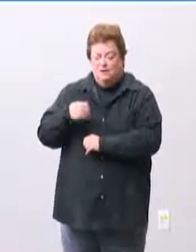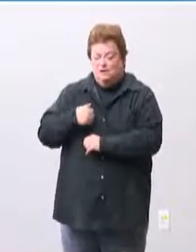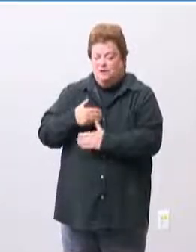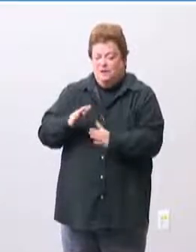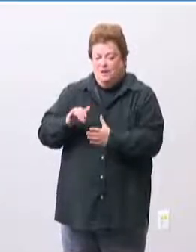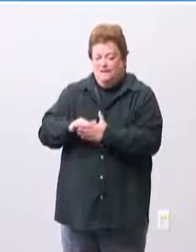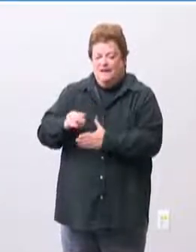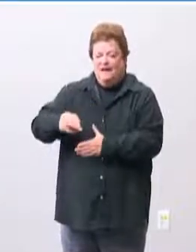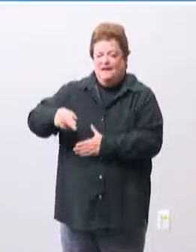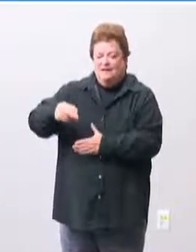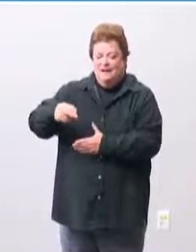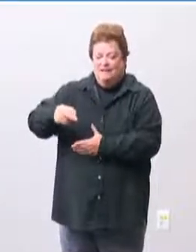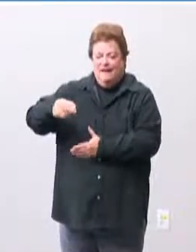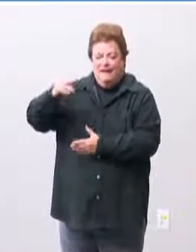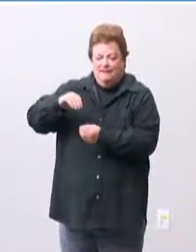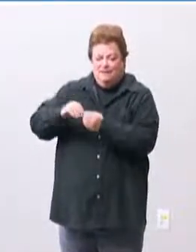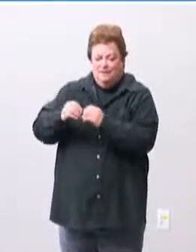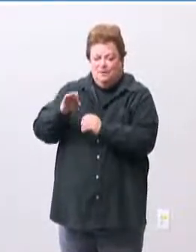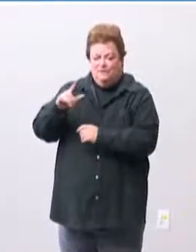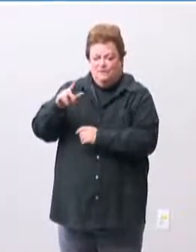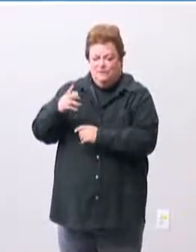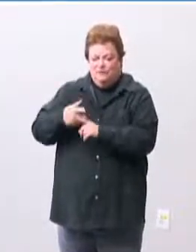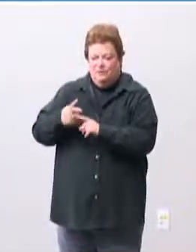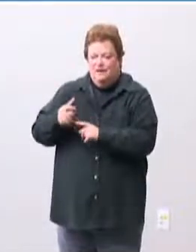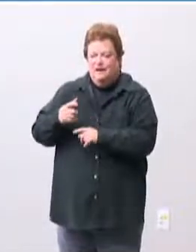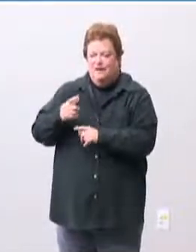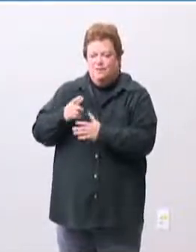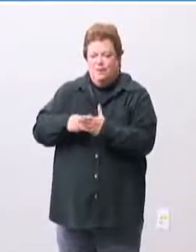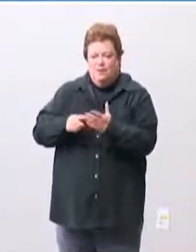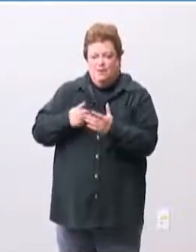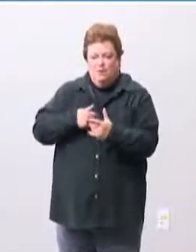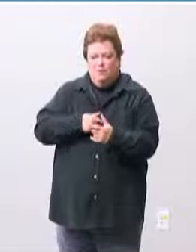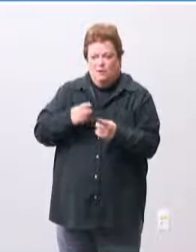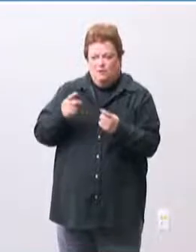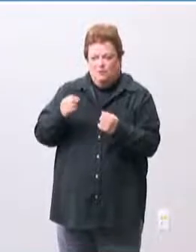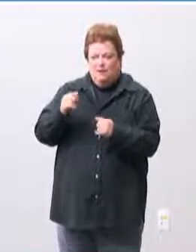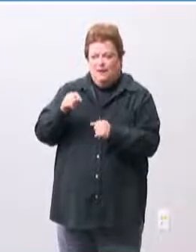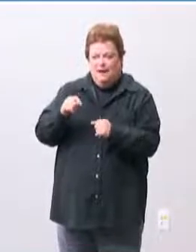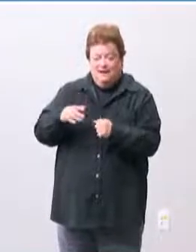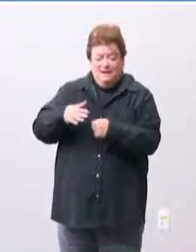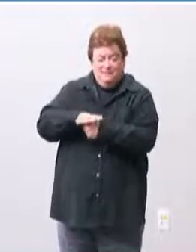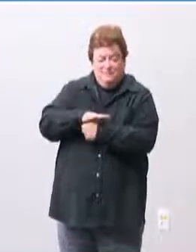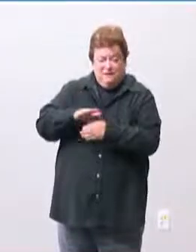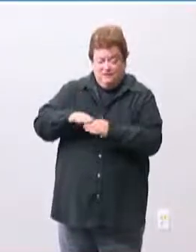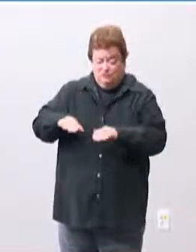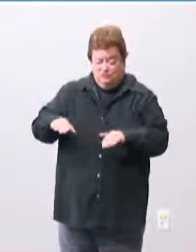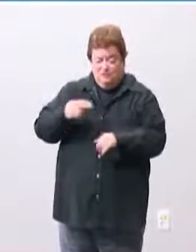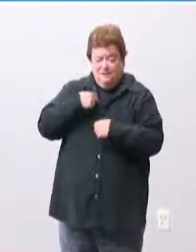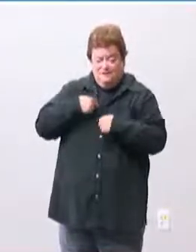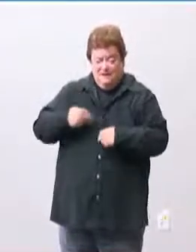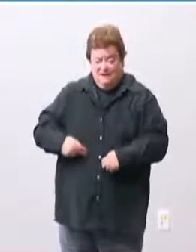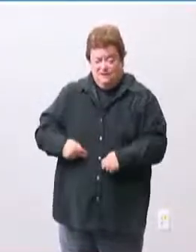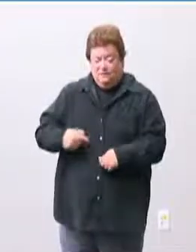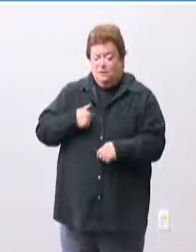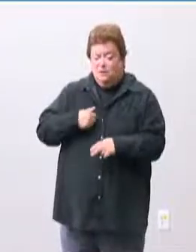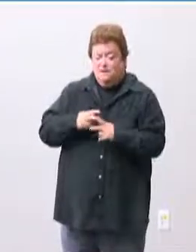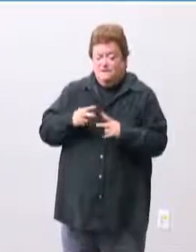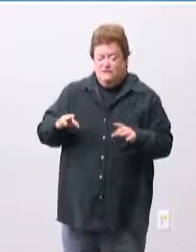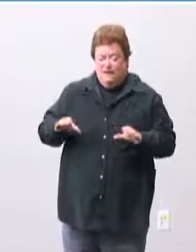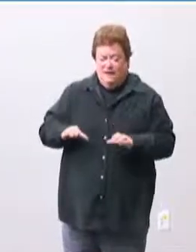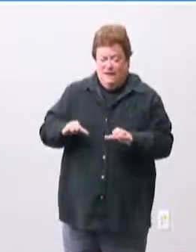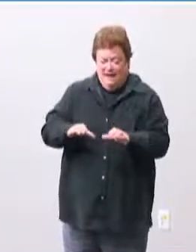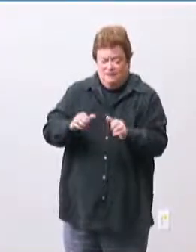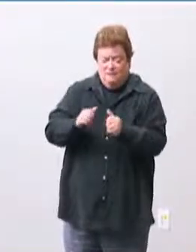flu than we did last year. A little bit about what we're doing at Complete Children's Health. We've been very active in the rollout of the